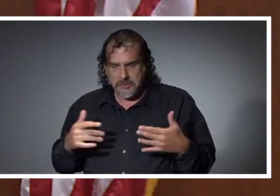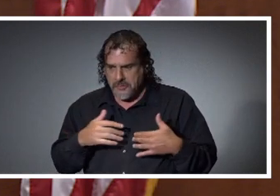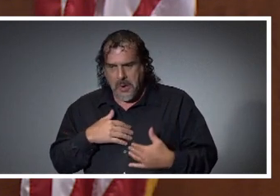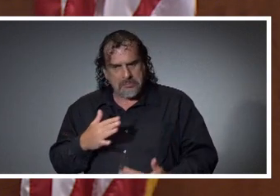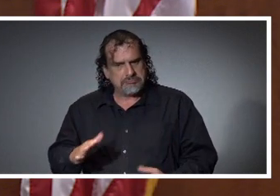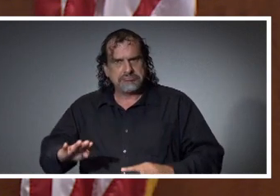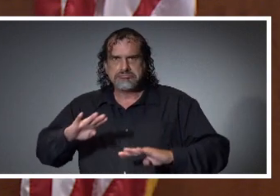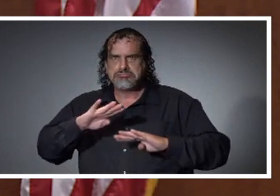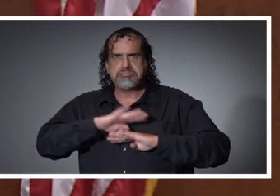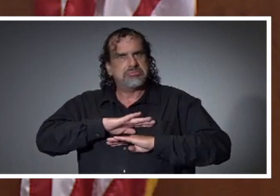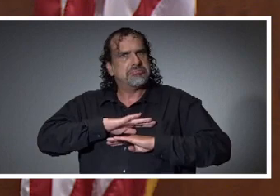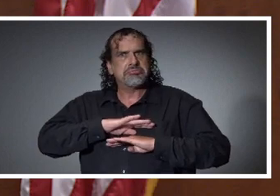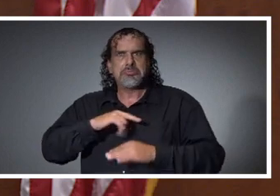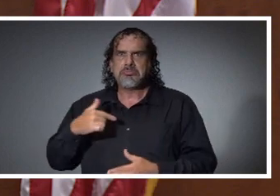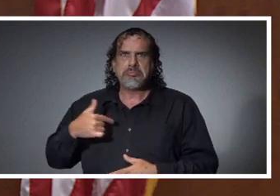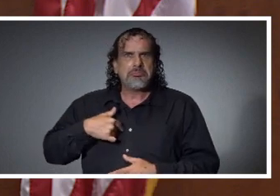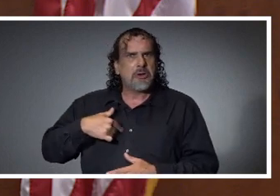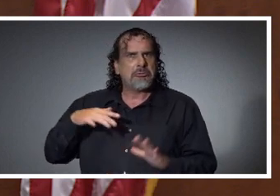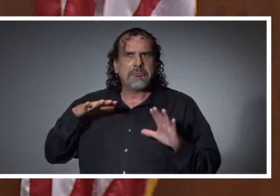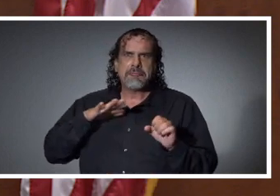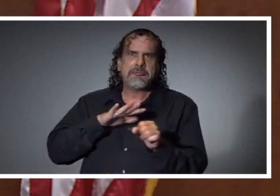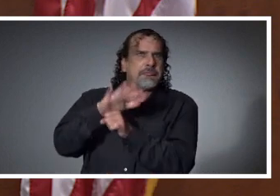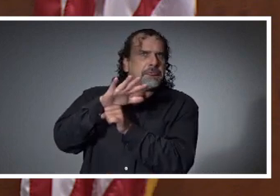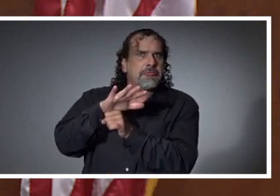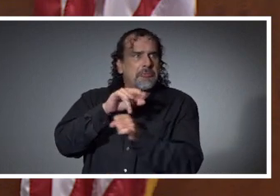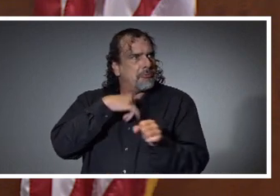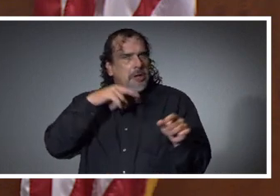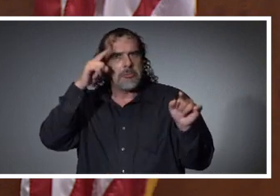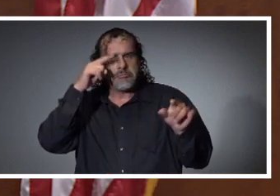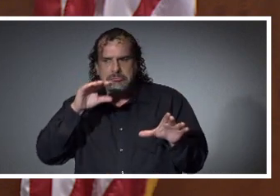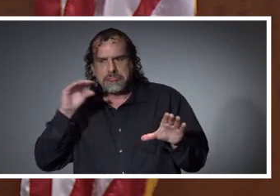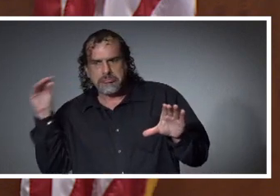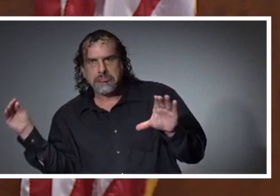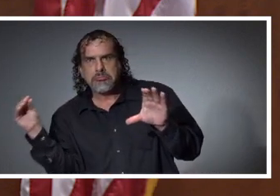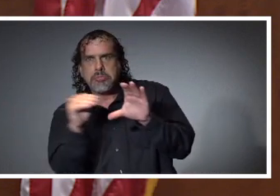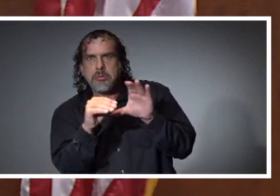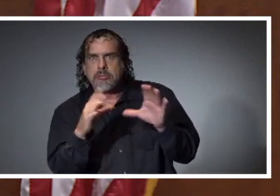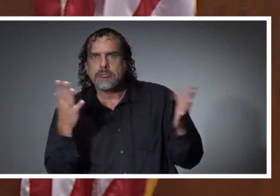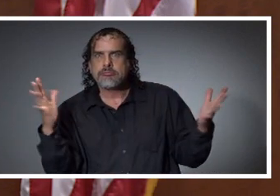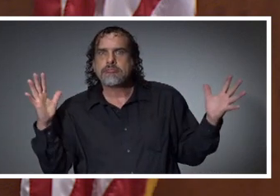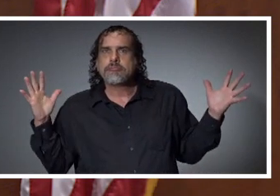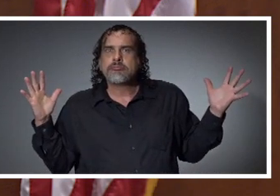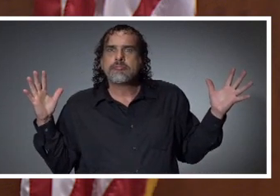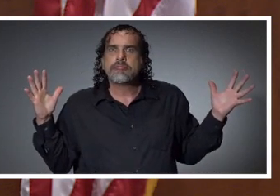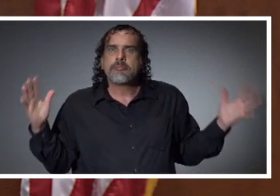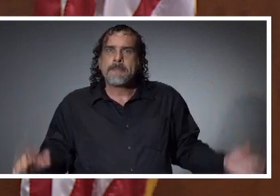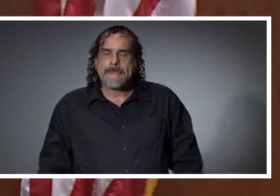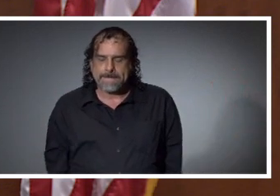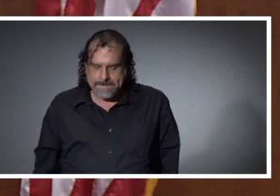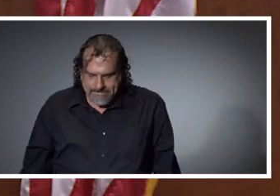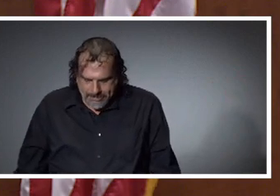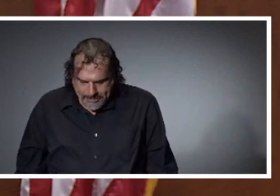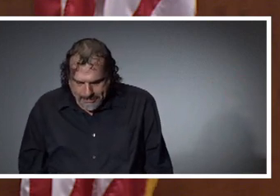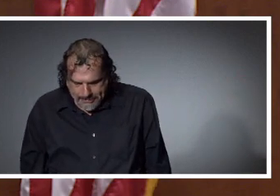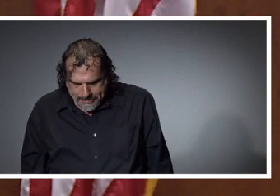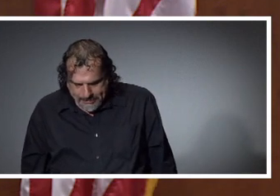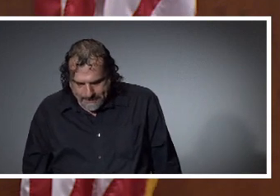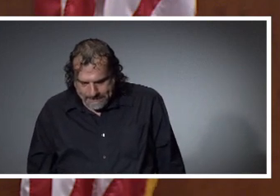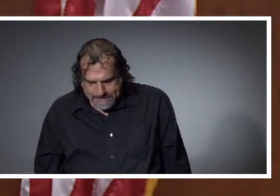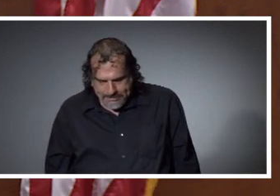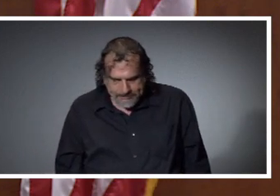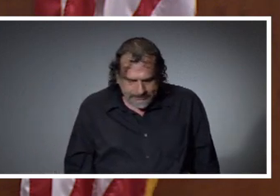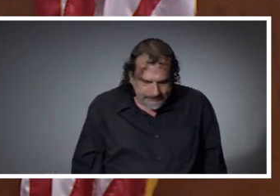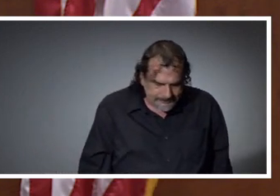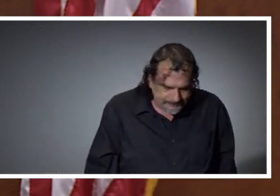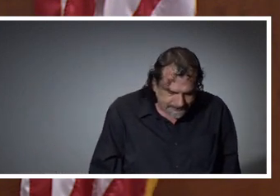pleased that the legislature agreed with my position that they needed to fund that $30 million. Now, I'll point